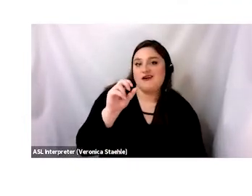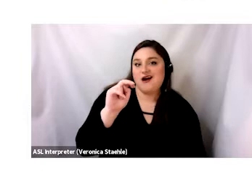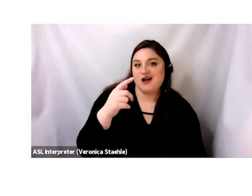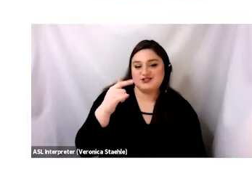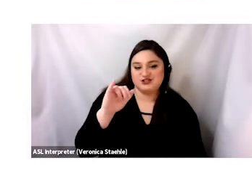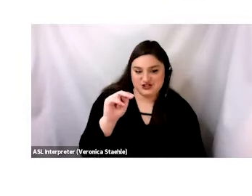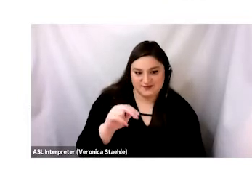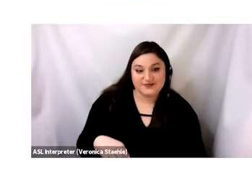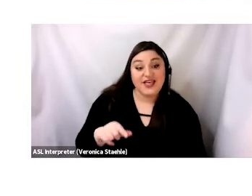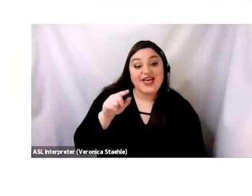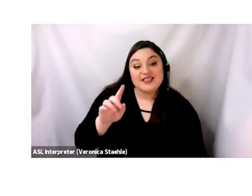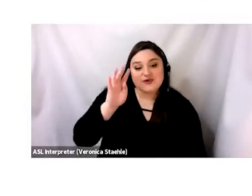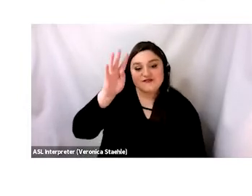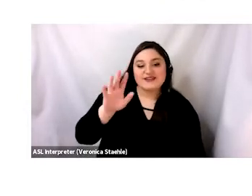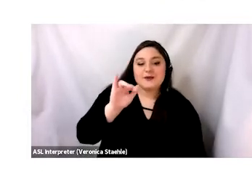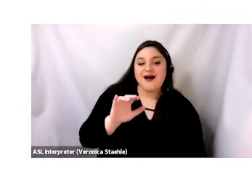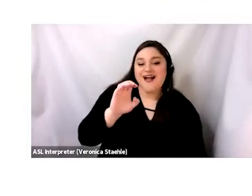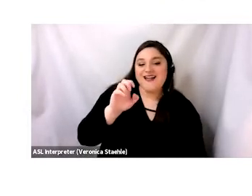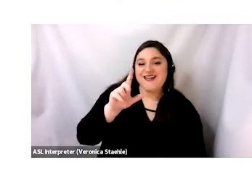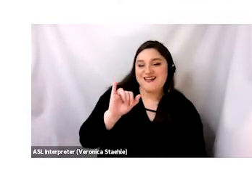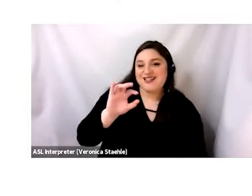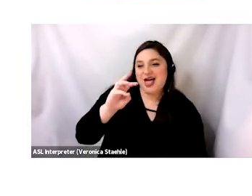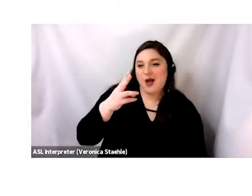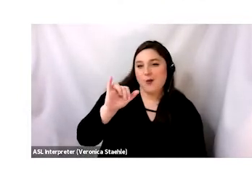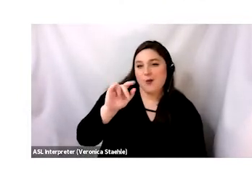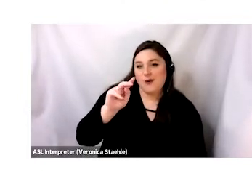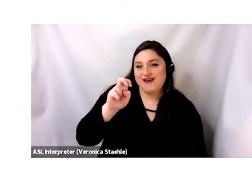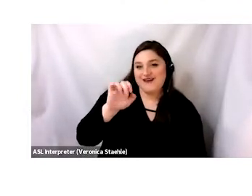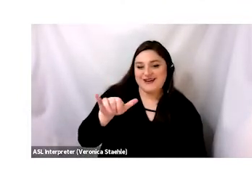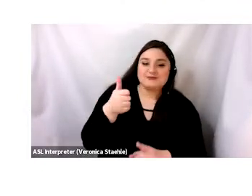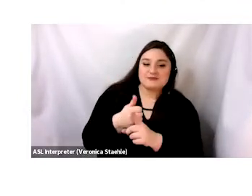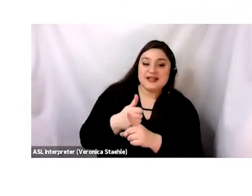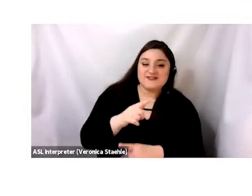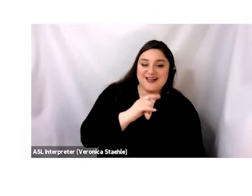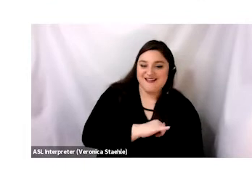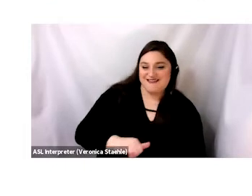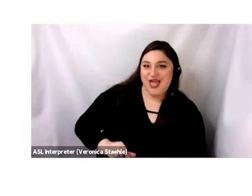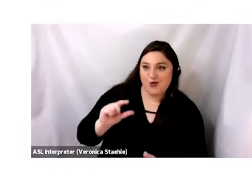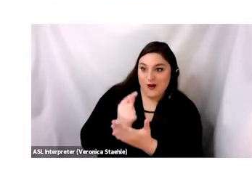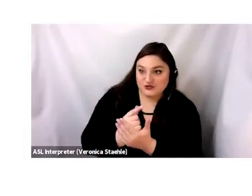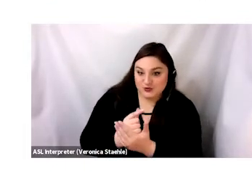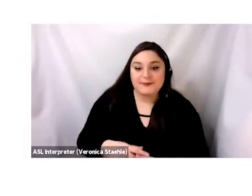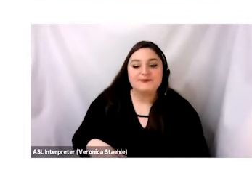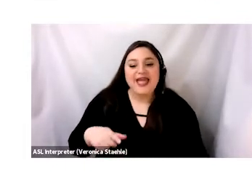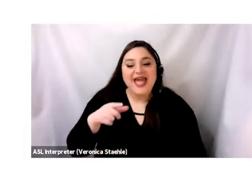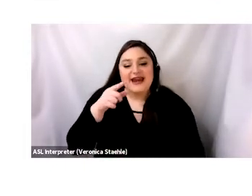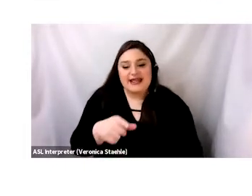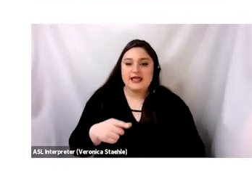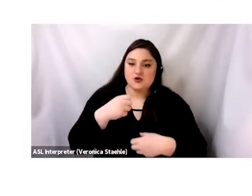were in desperate need of a way to make the growing of cotton more profitable. Long staple cotton, which was